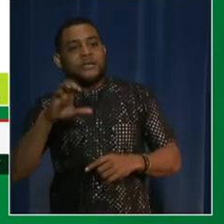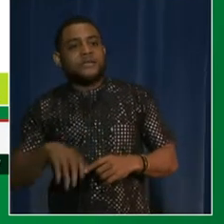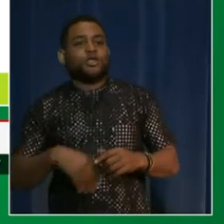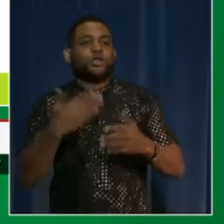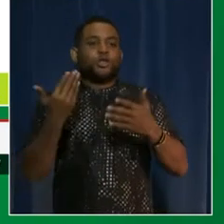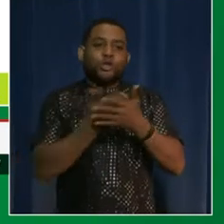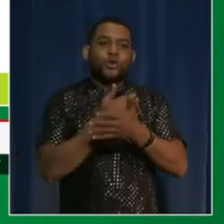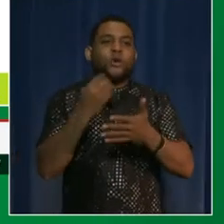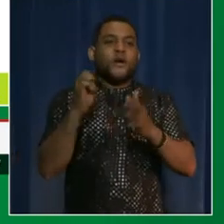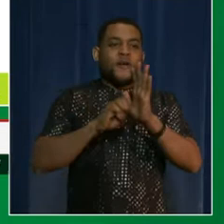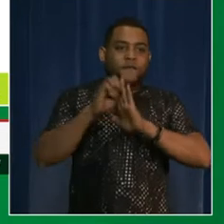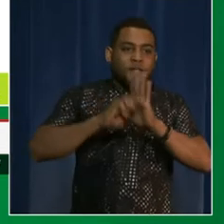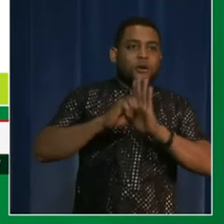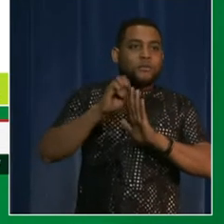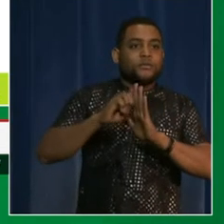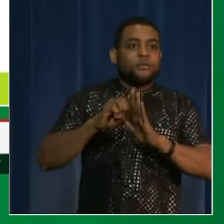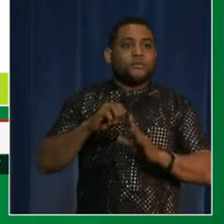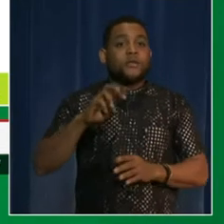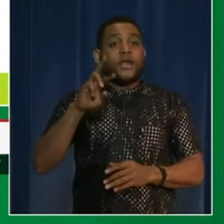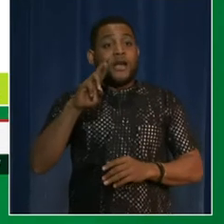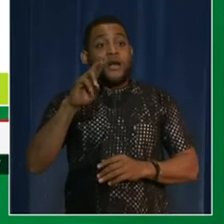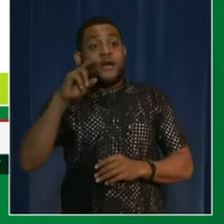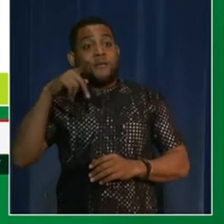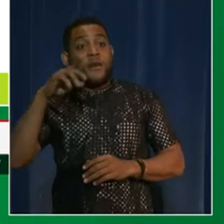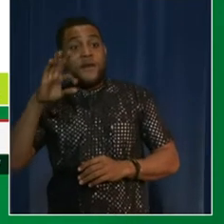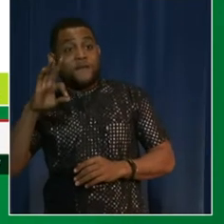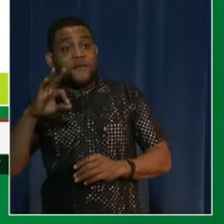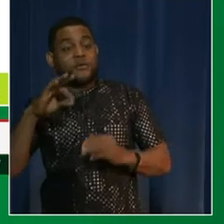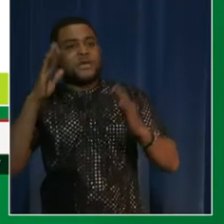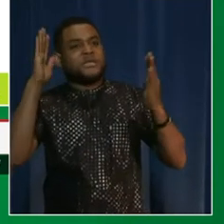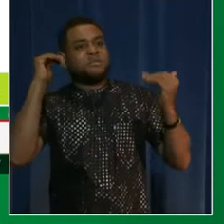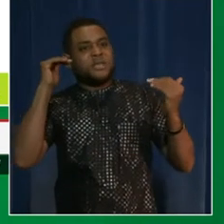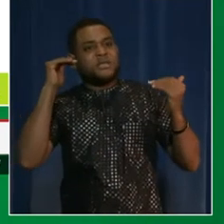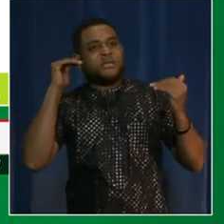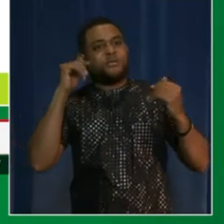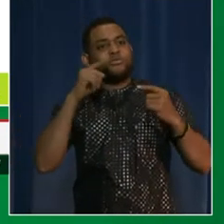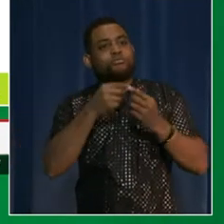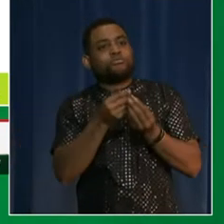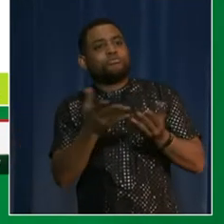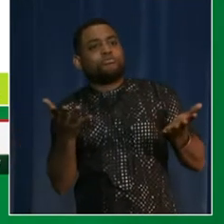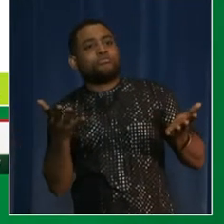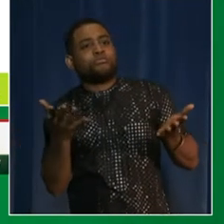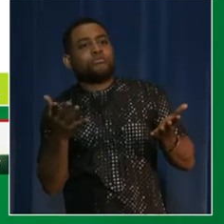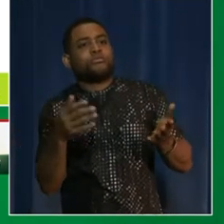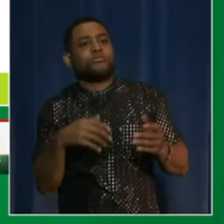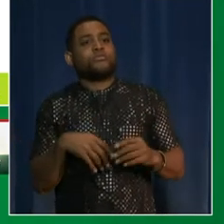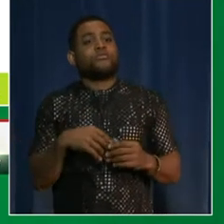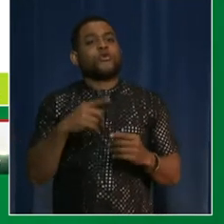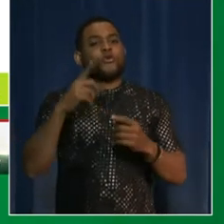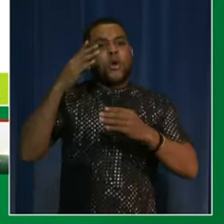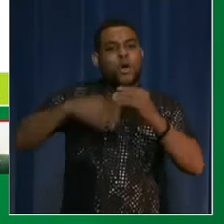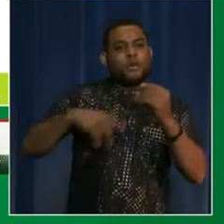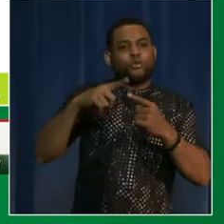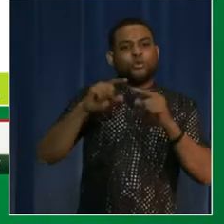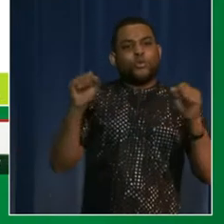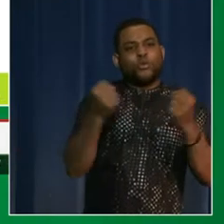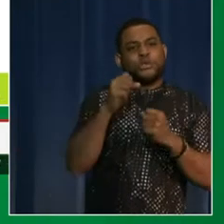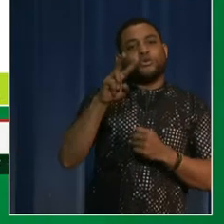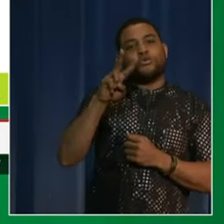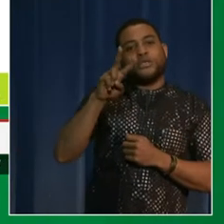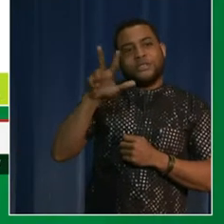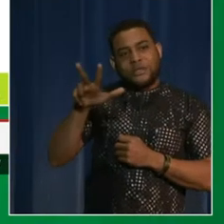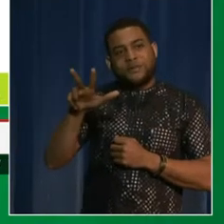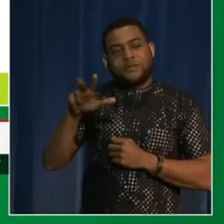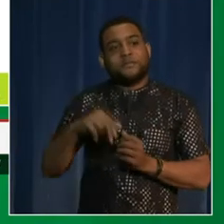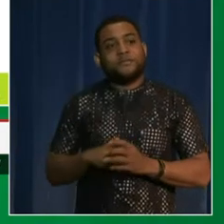The RFP is expected and completion is winter of 2023. The RFP is expected to